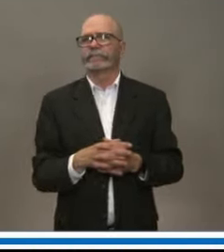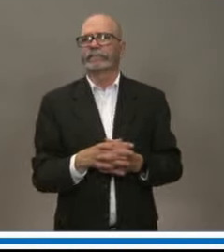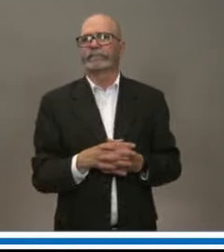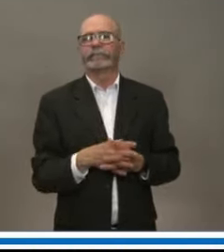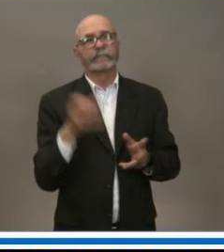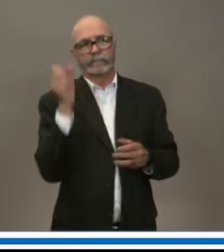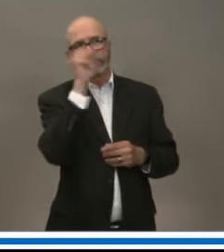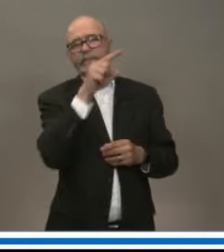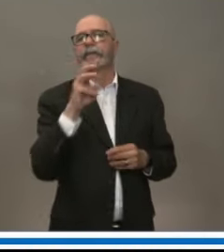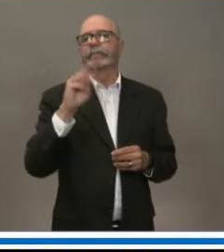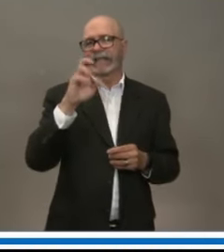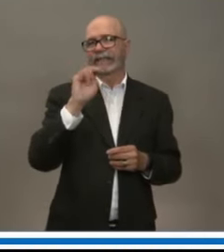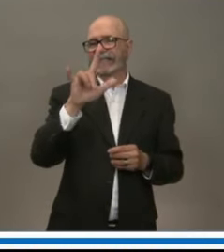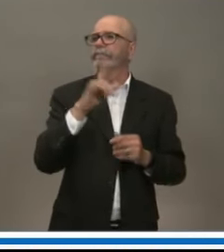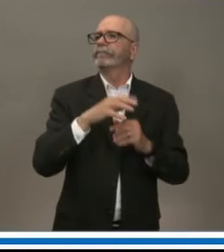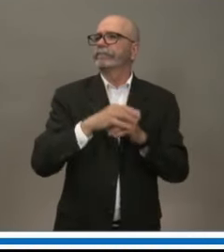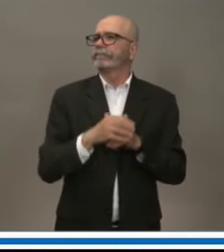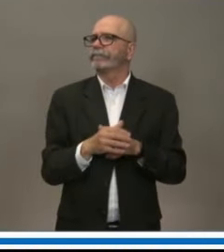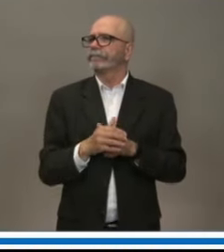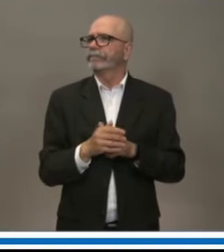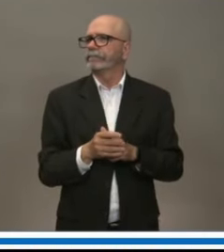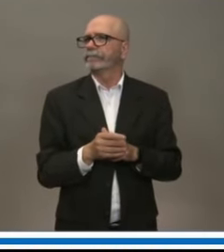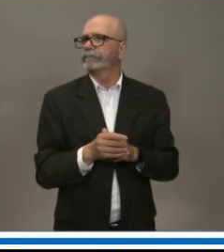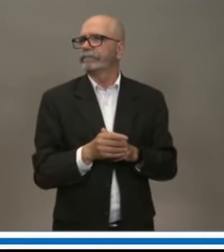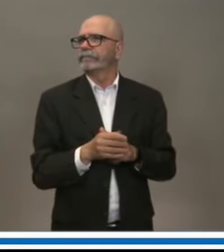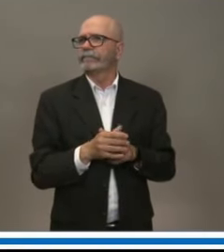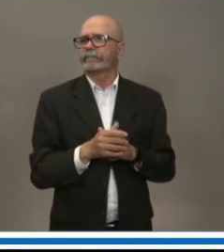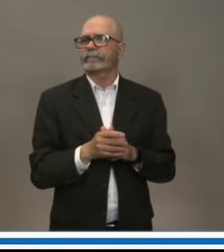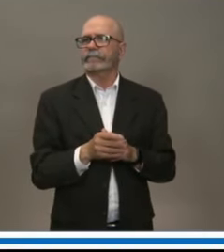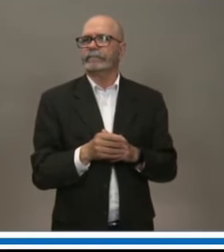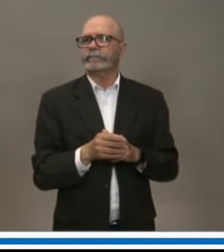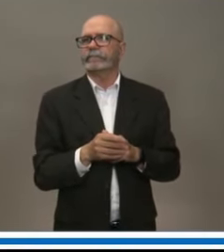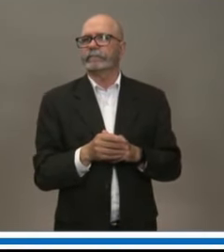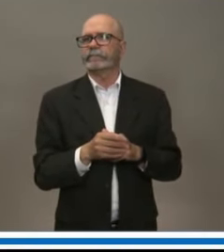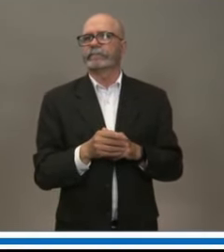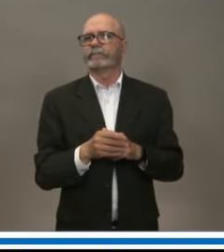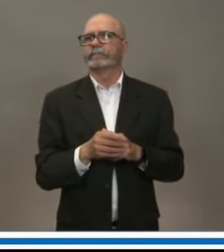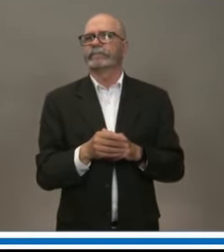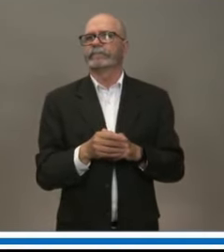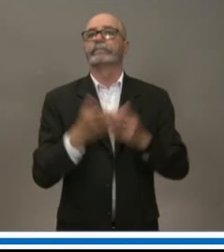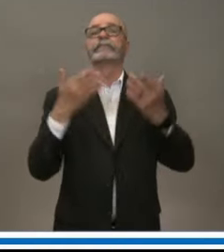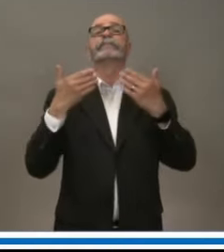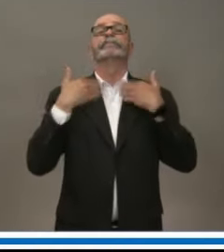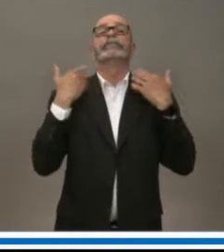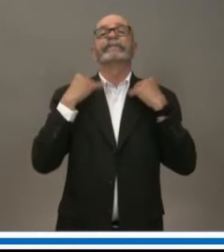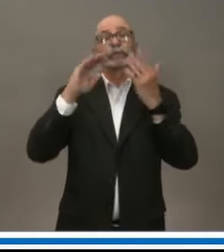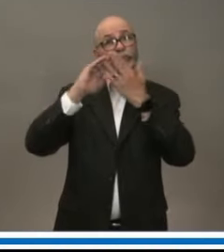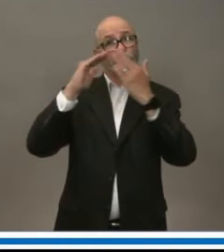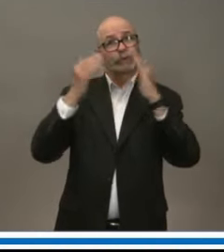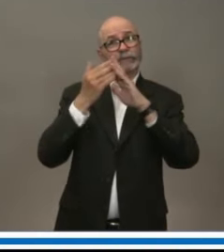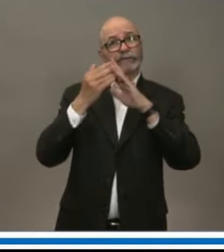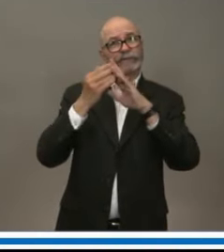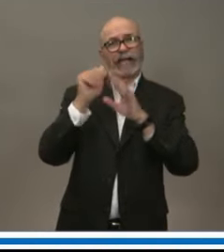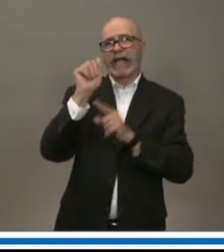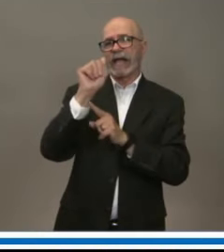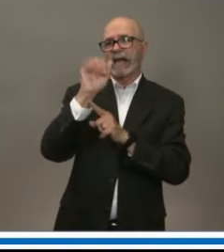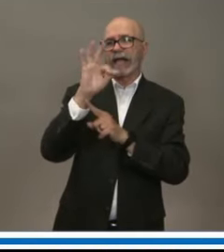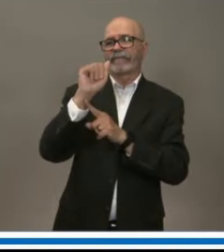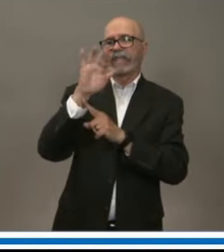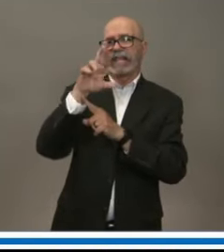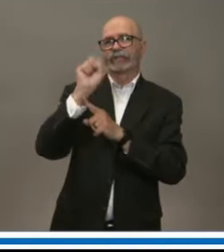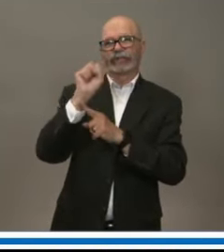Yesterday, we heard that Minister of Municipal Affairs, Chuck Porter, had a meeting with municipal leaders around the province. So what did you